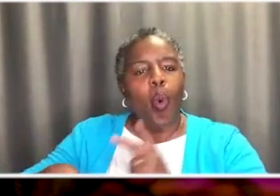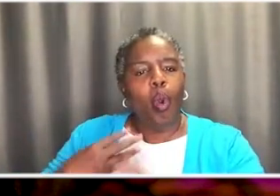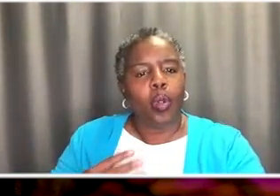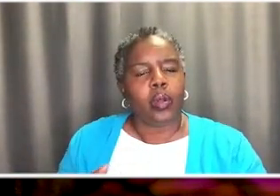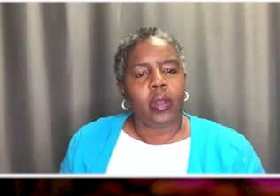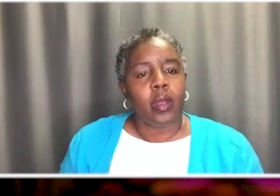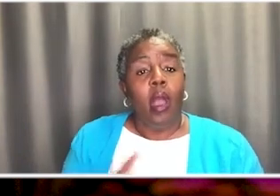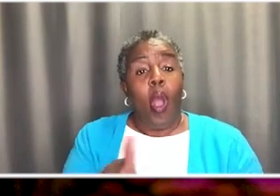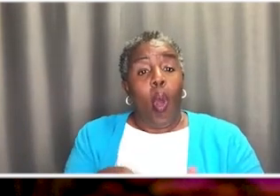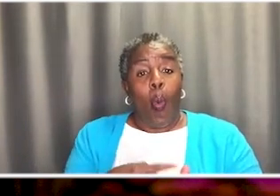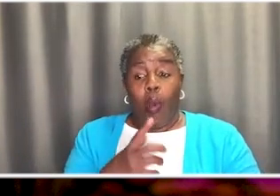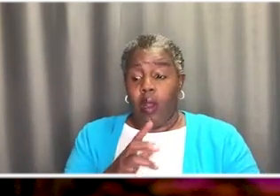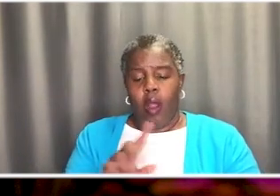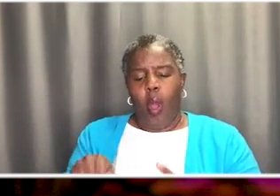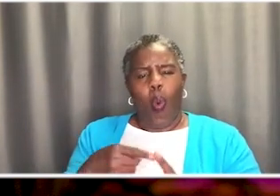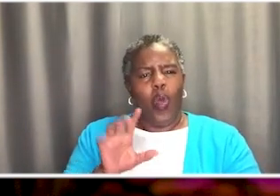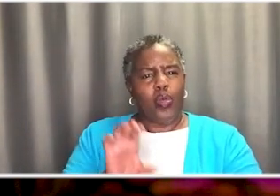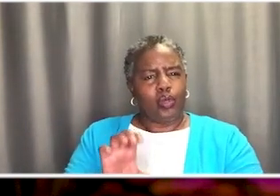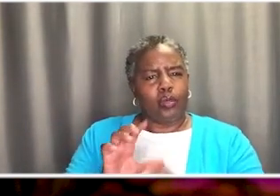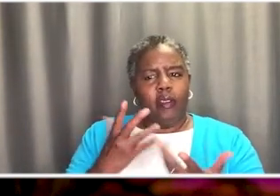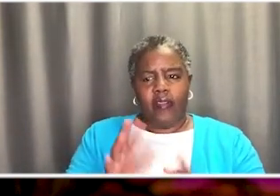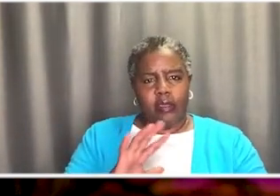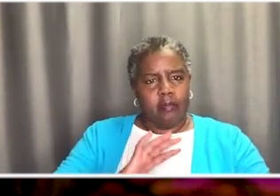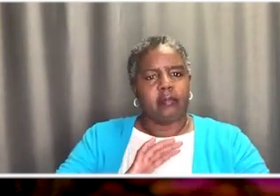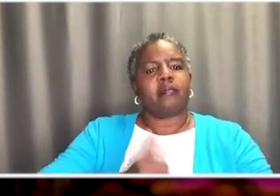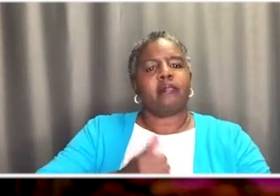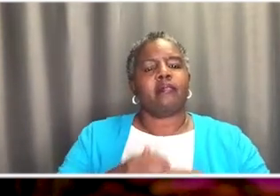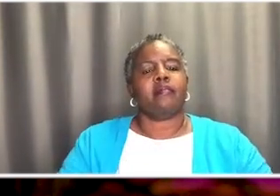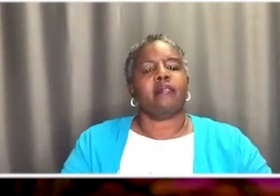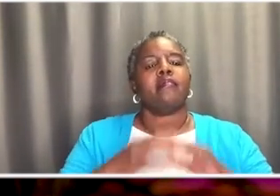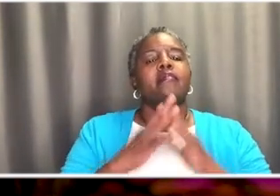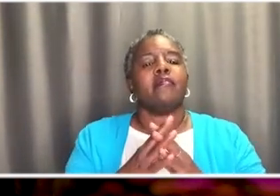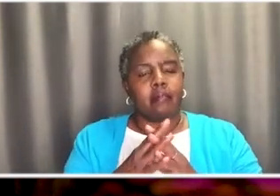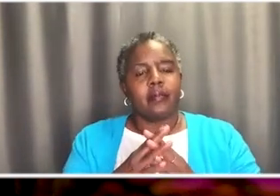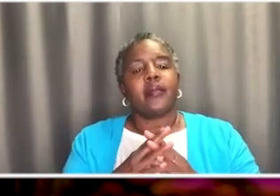And once the church has been reconstructed to meet the will